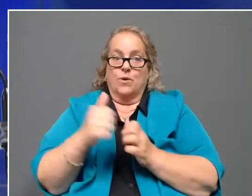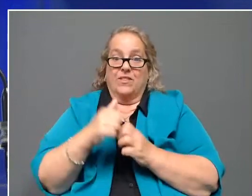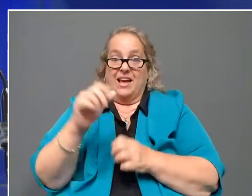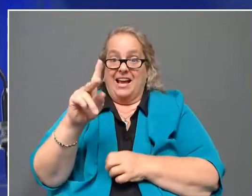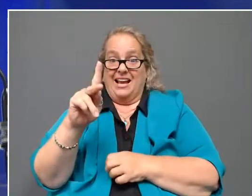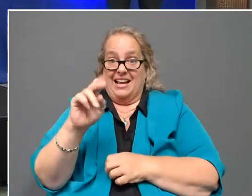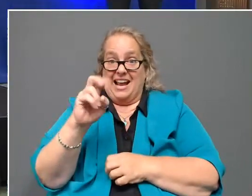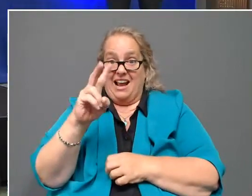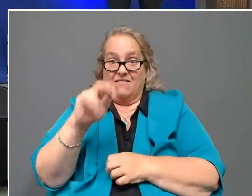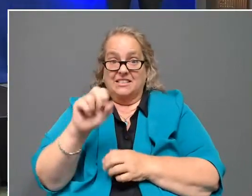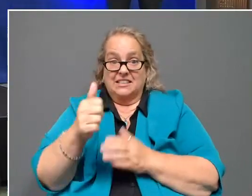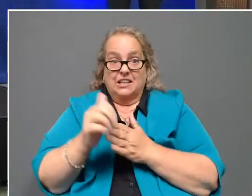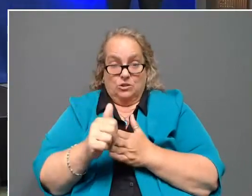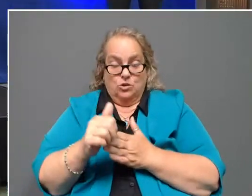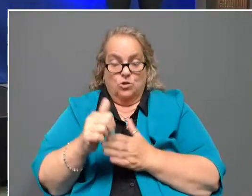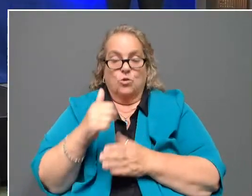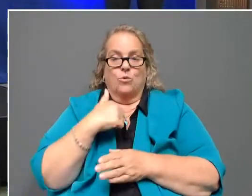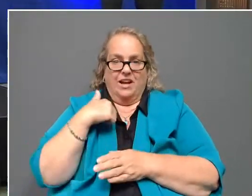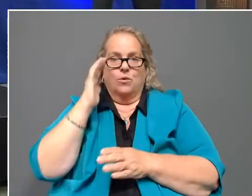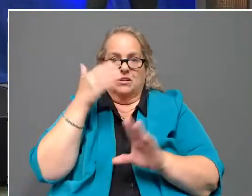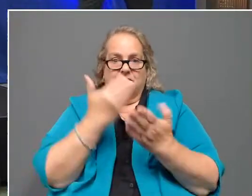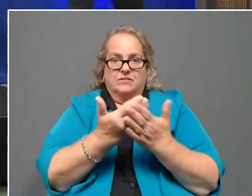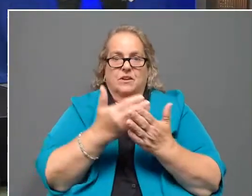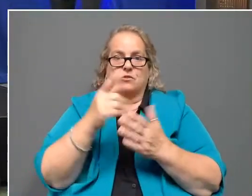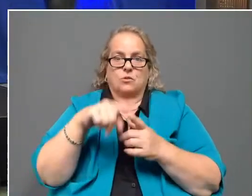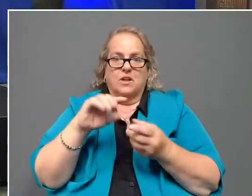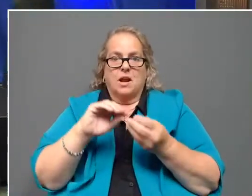#1 appliance company in the U.S. Kevin?